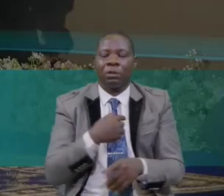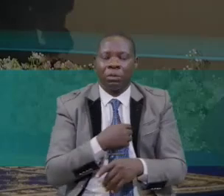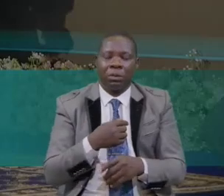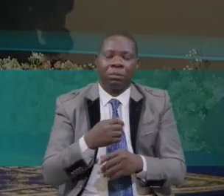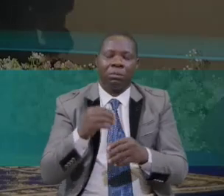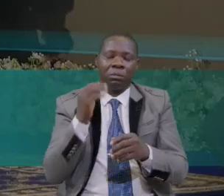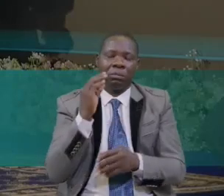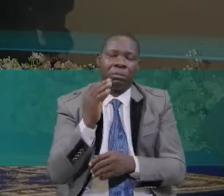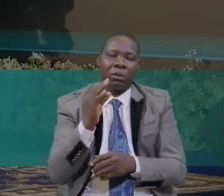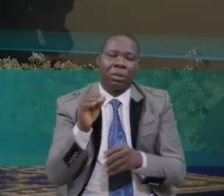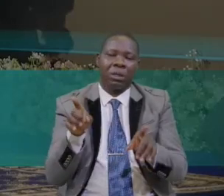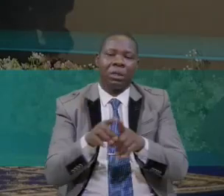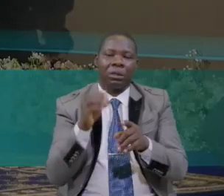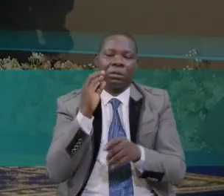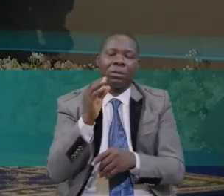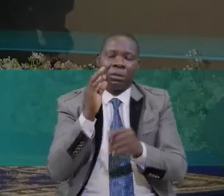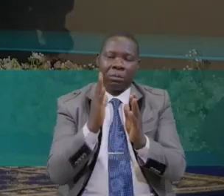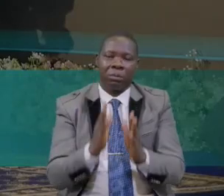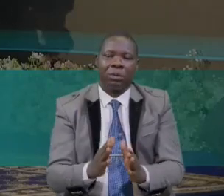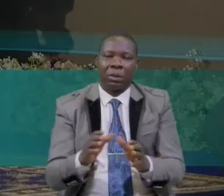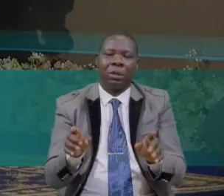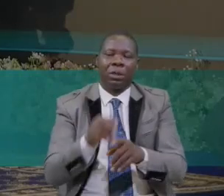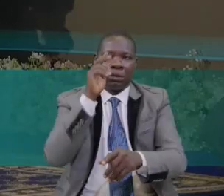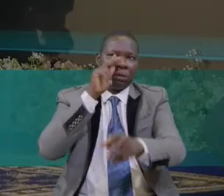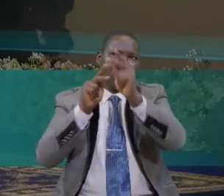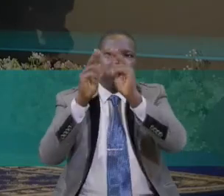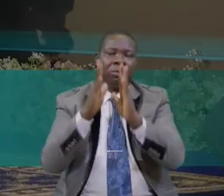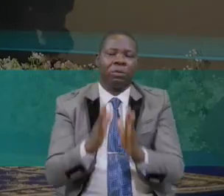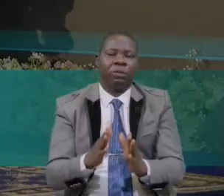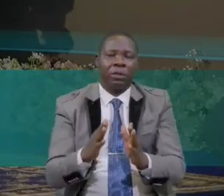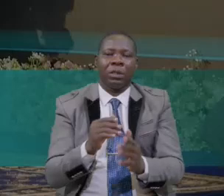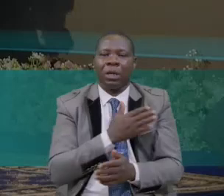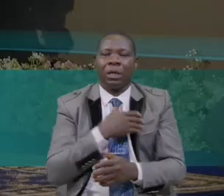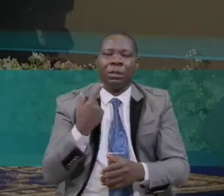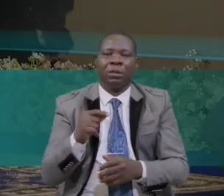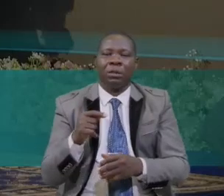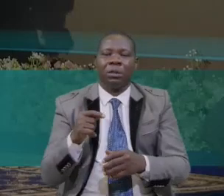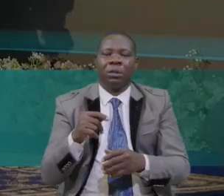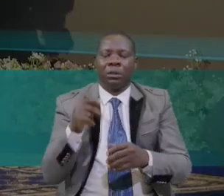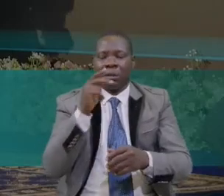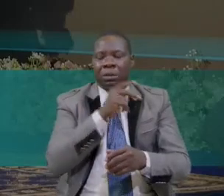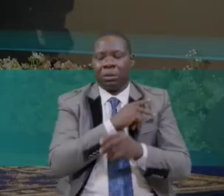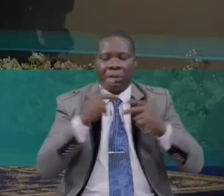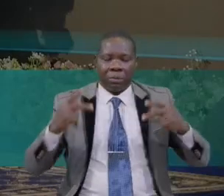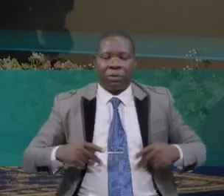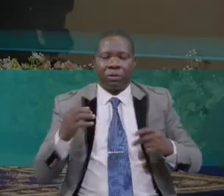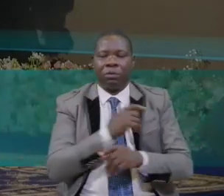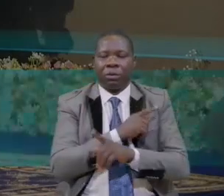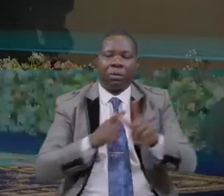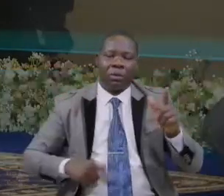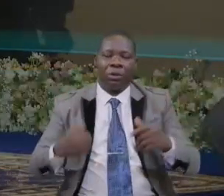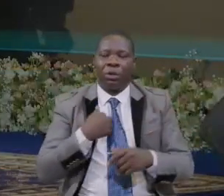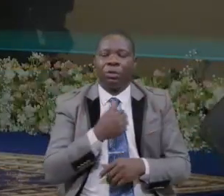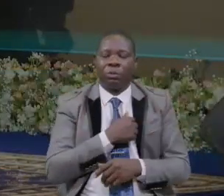preachers, as prophets, as the priests of the Lord, we feed our nation. Yes, with the word.